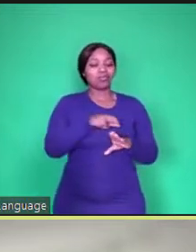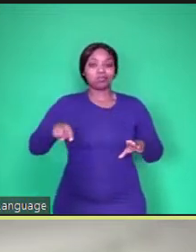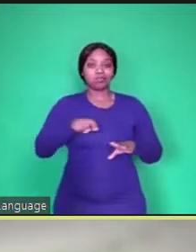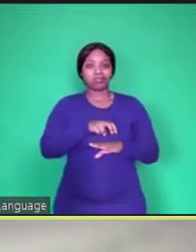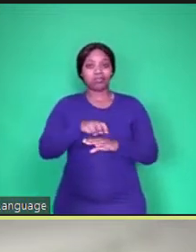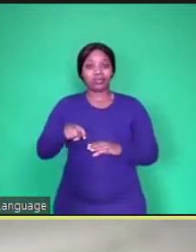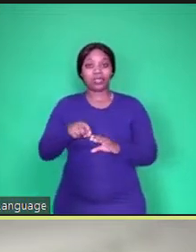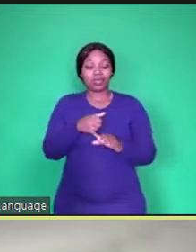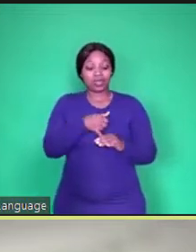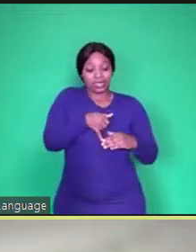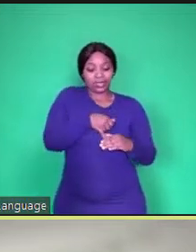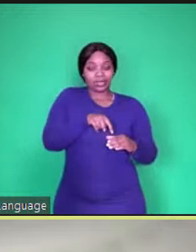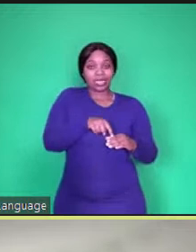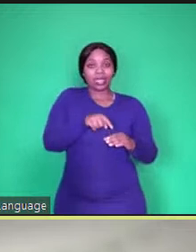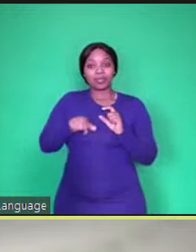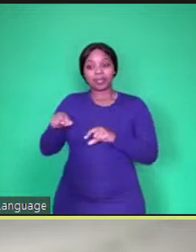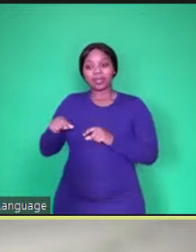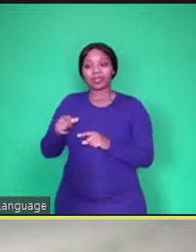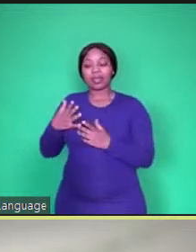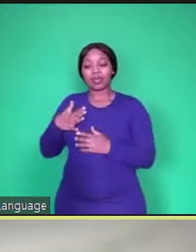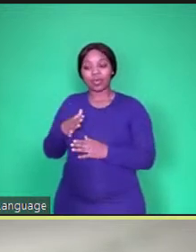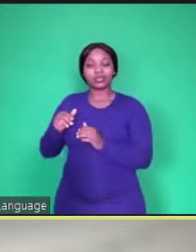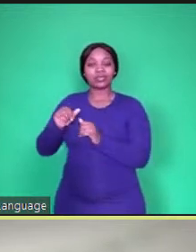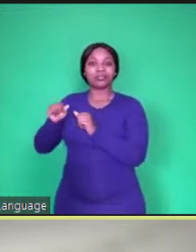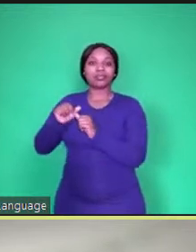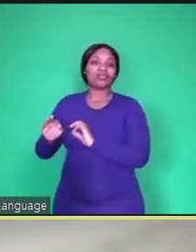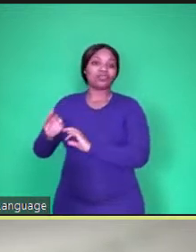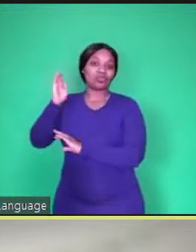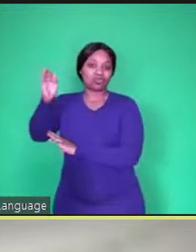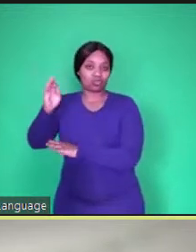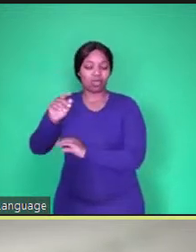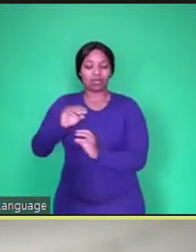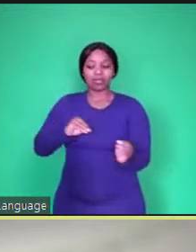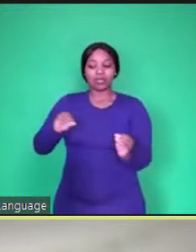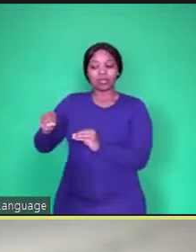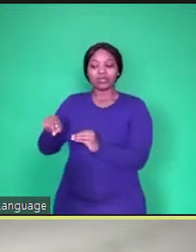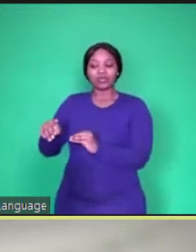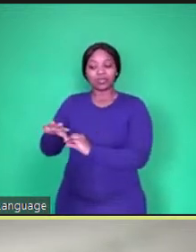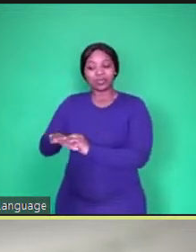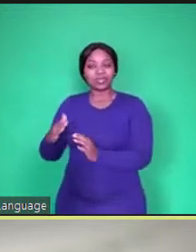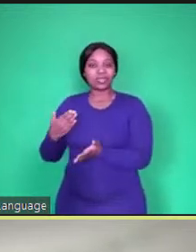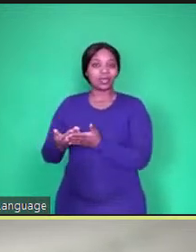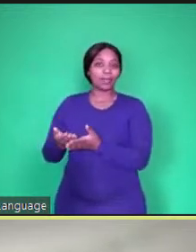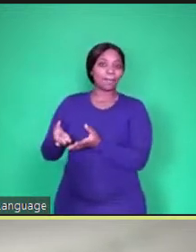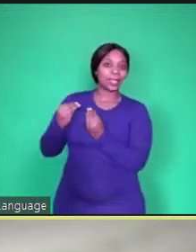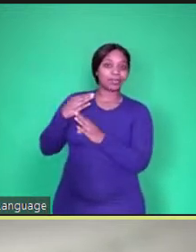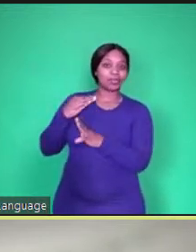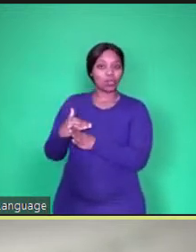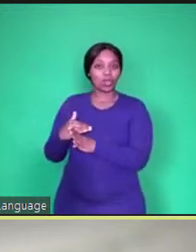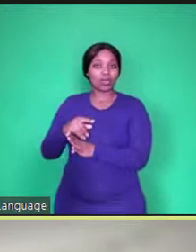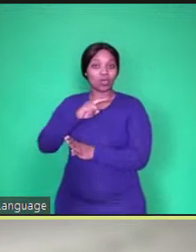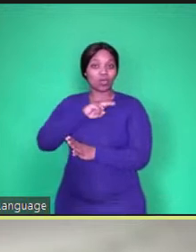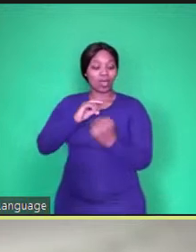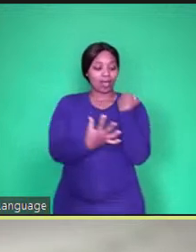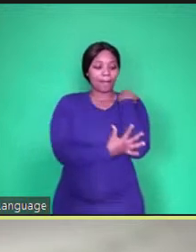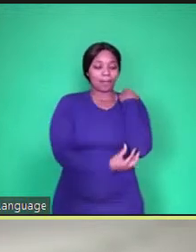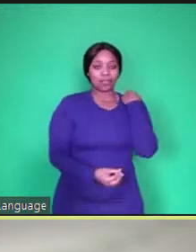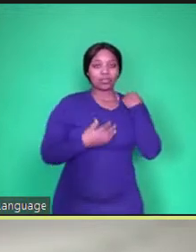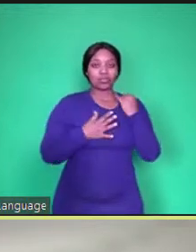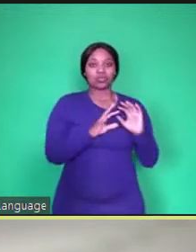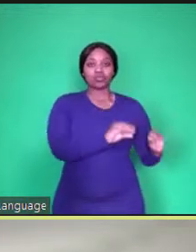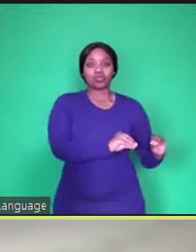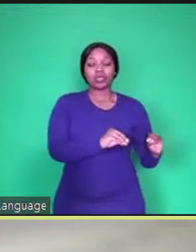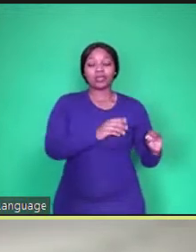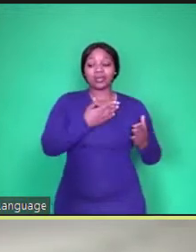future, whether moving actually enables access to employment and therefore an escape from poverty? Does it improve access to